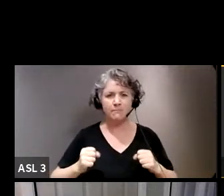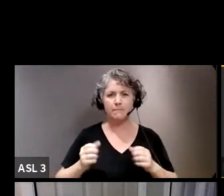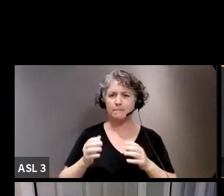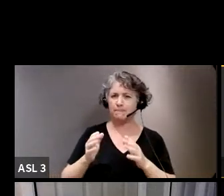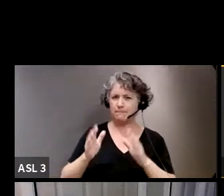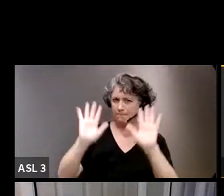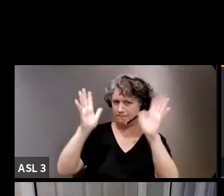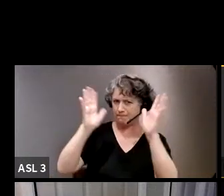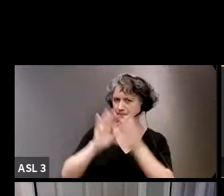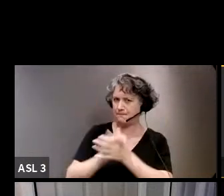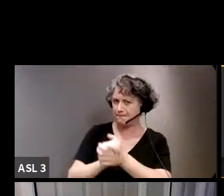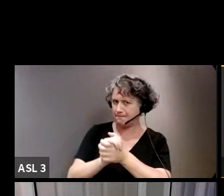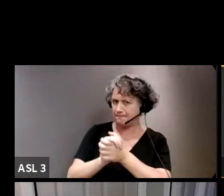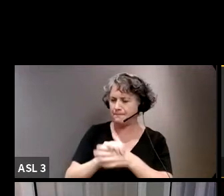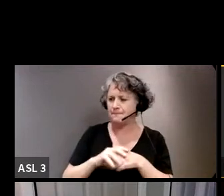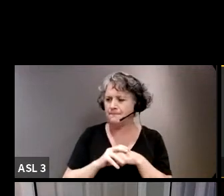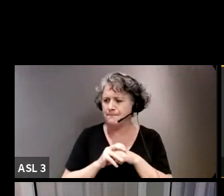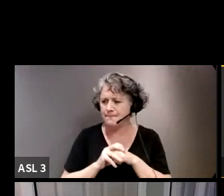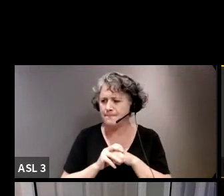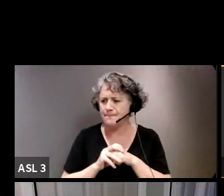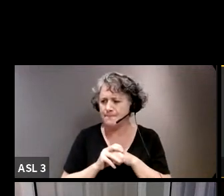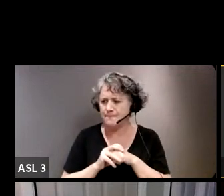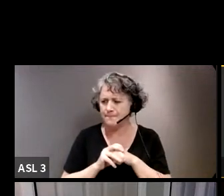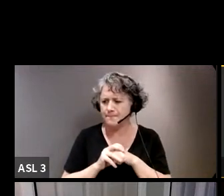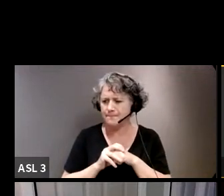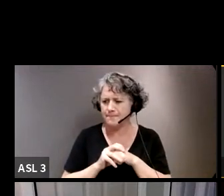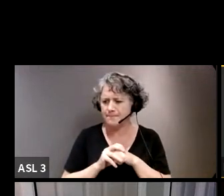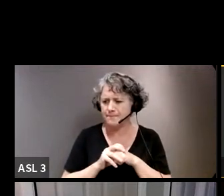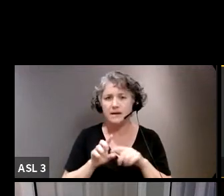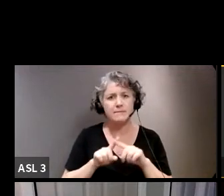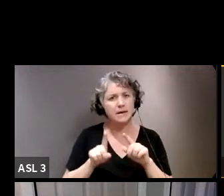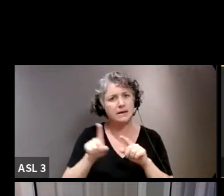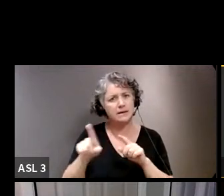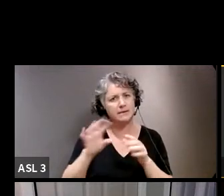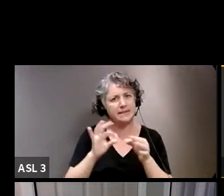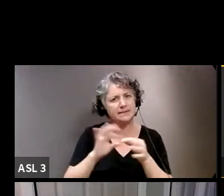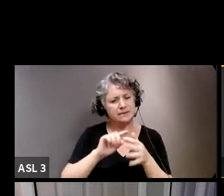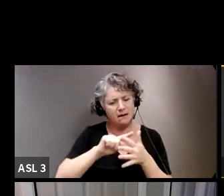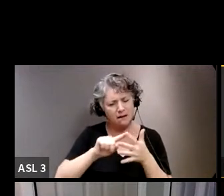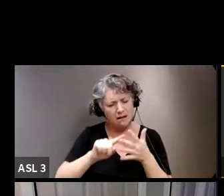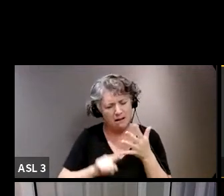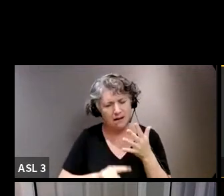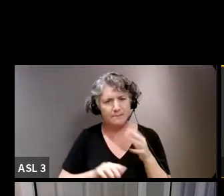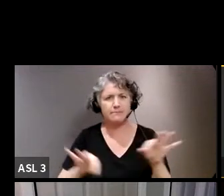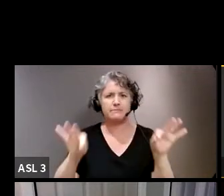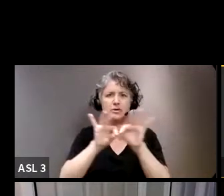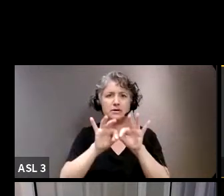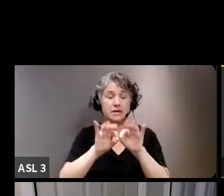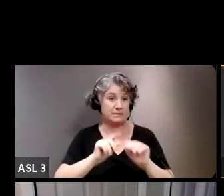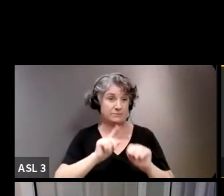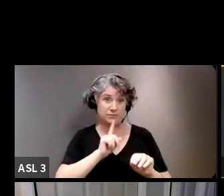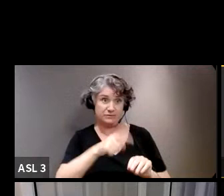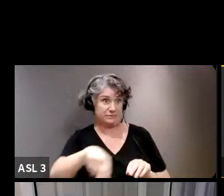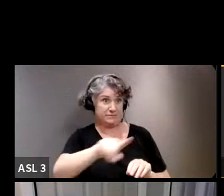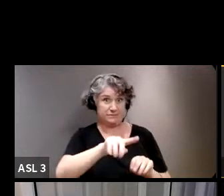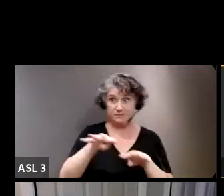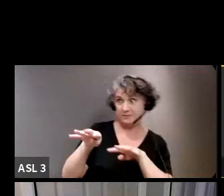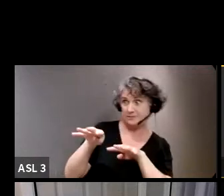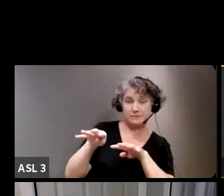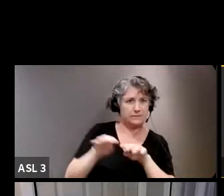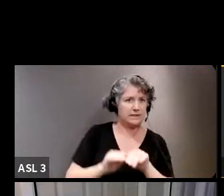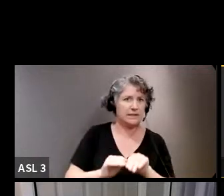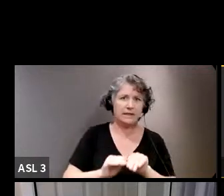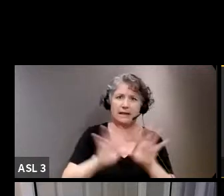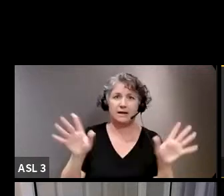an important set of messages that aaron has shared and i'm sure it's clear to everybody on the call what aaron described in